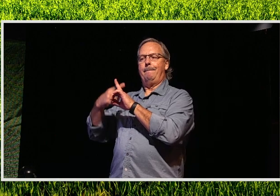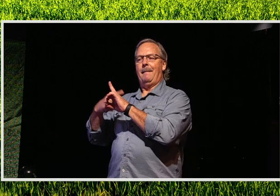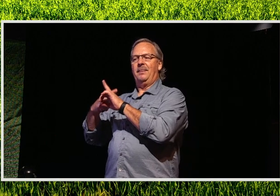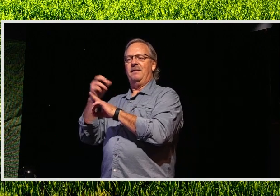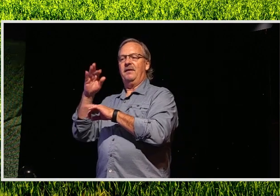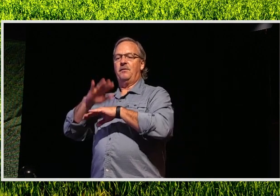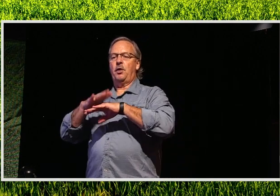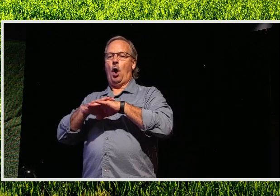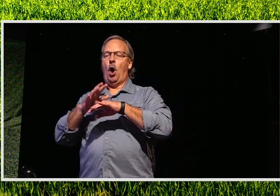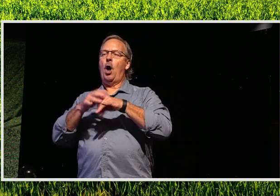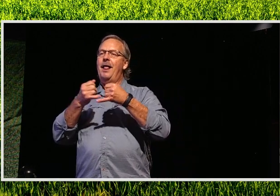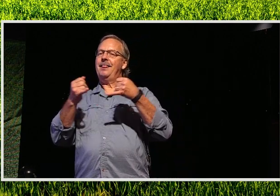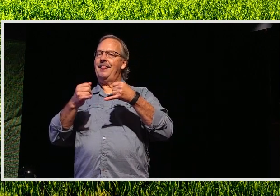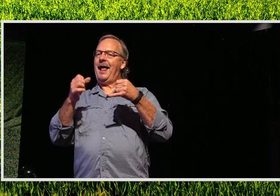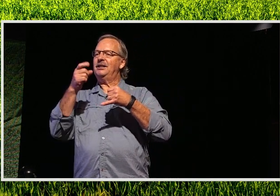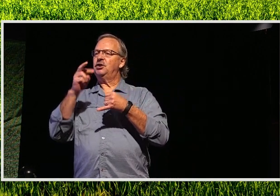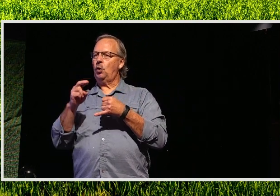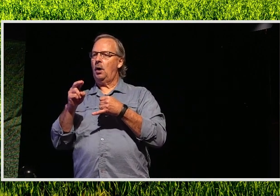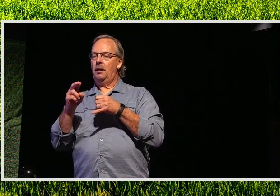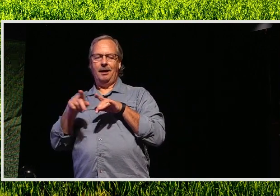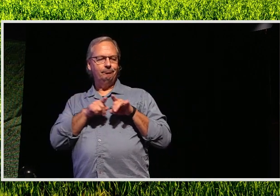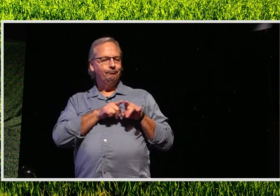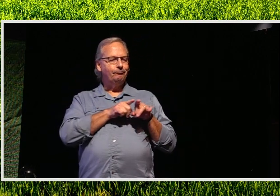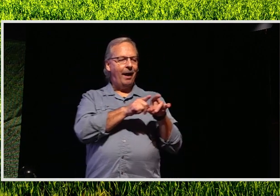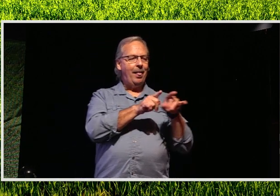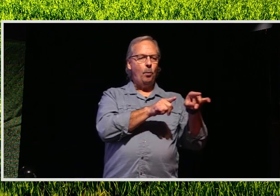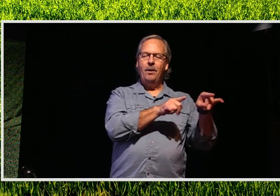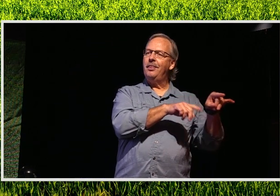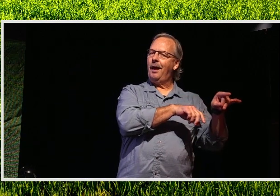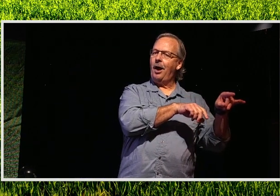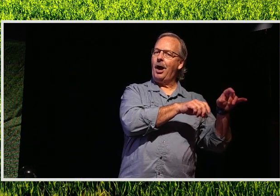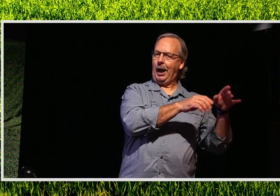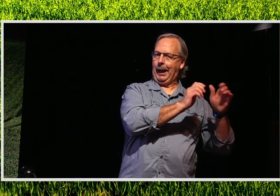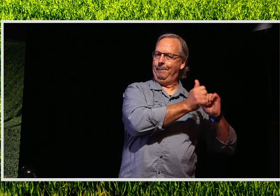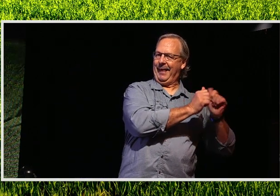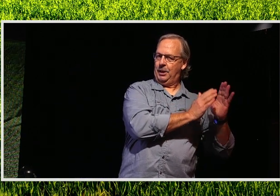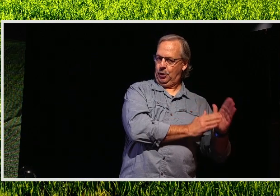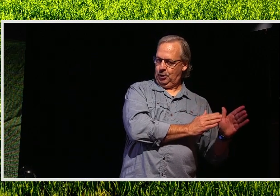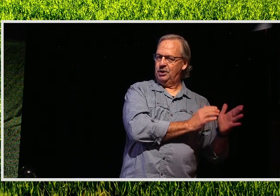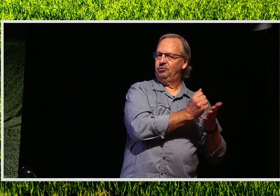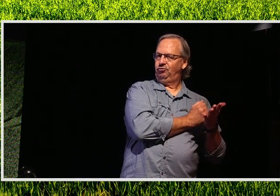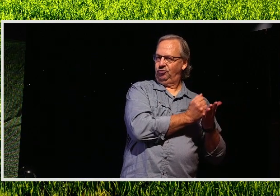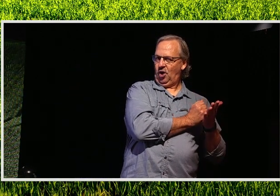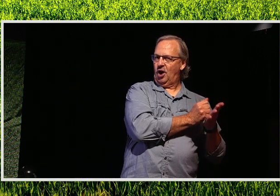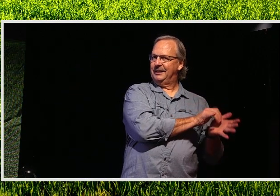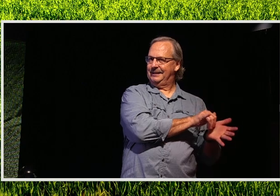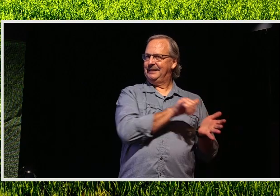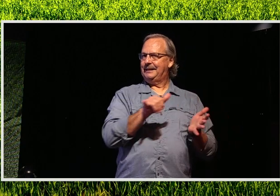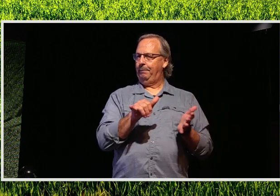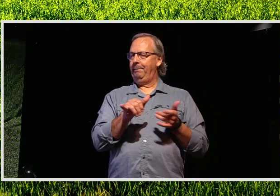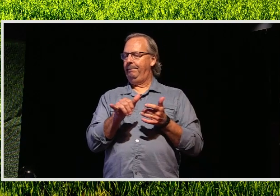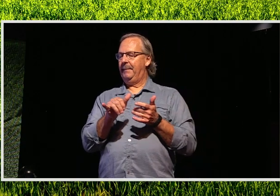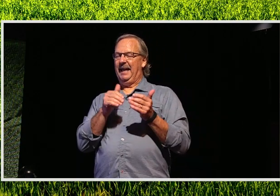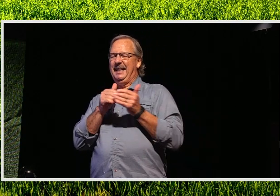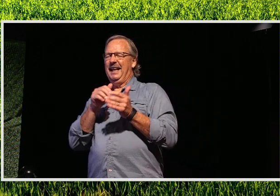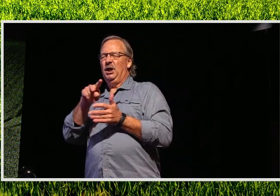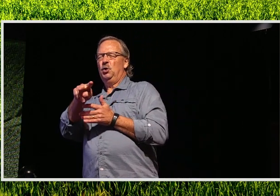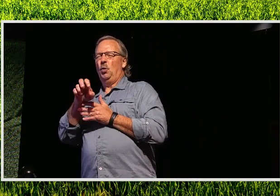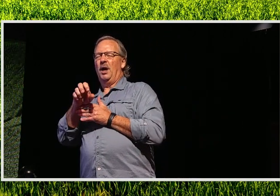online store, which is right in line with what our competitors are charging. And with nearly